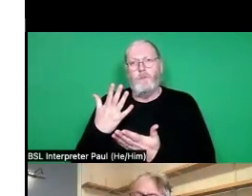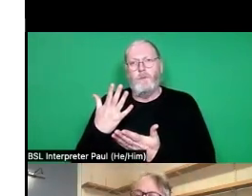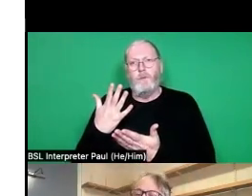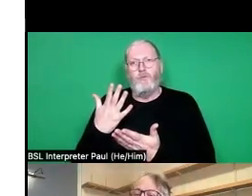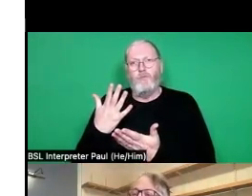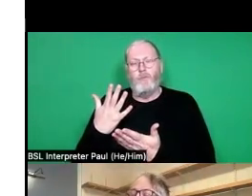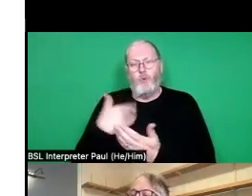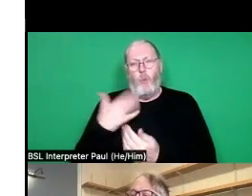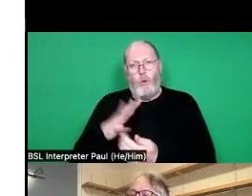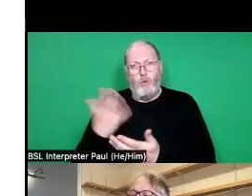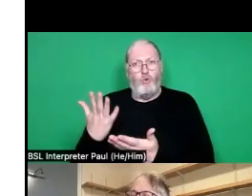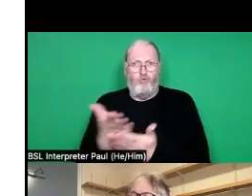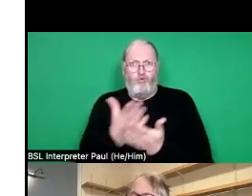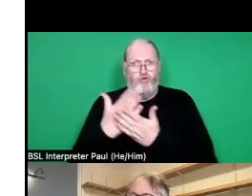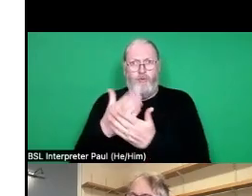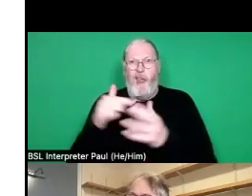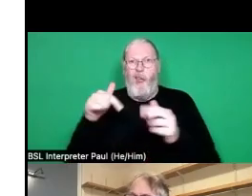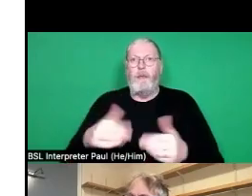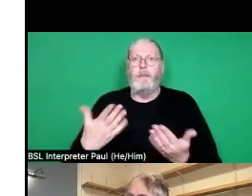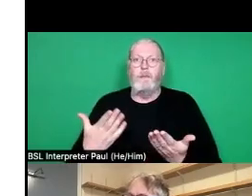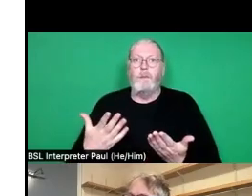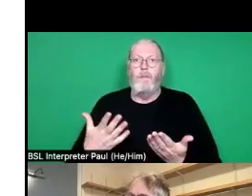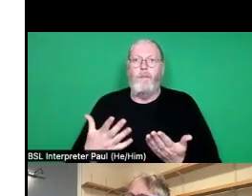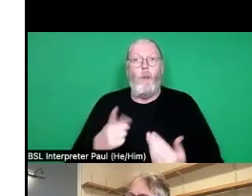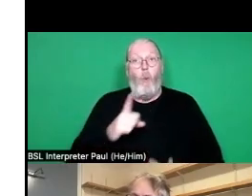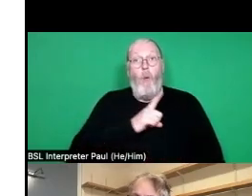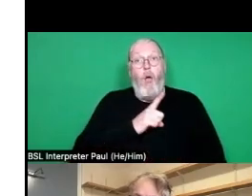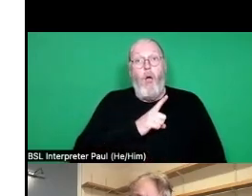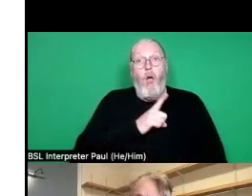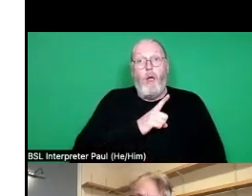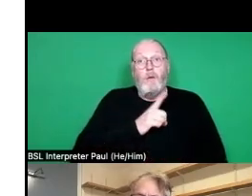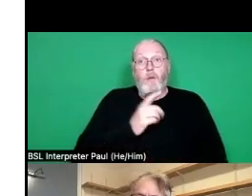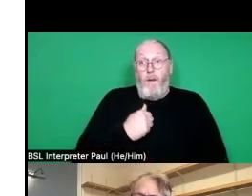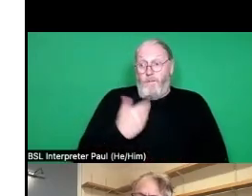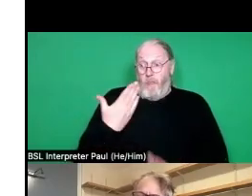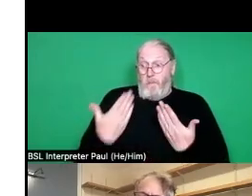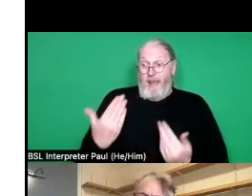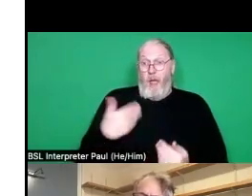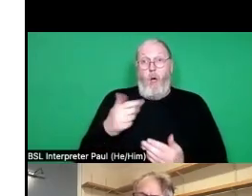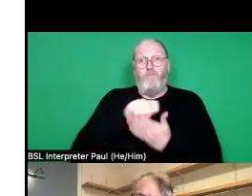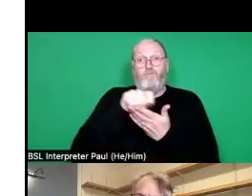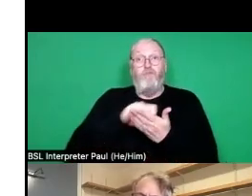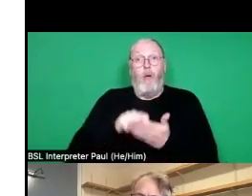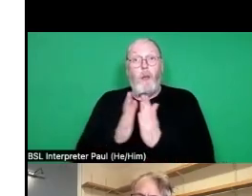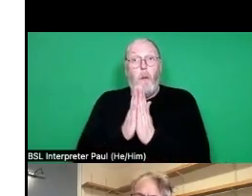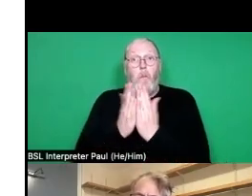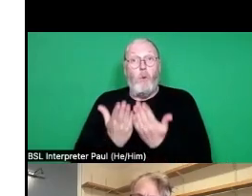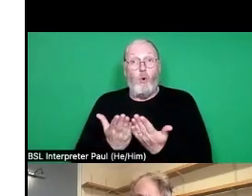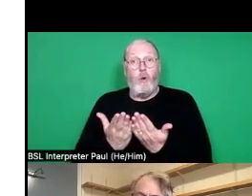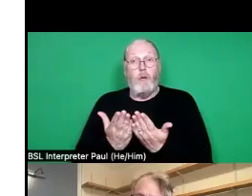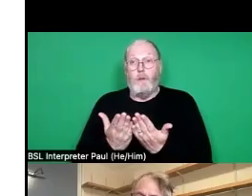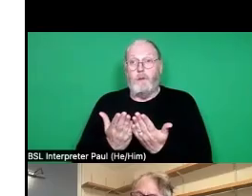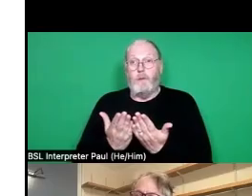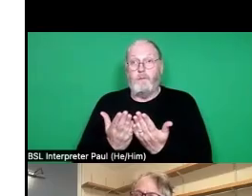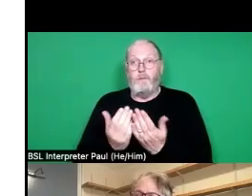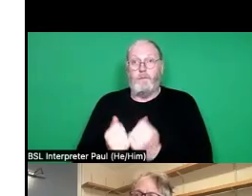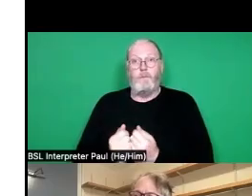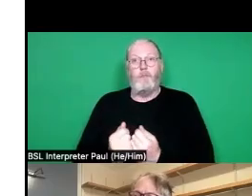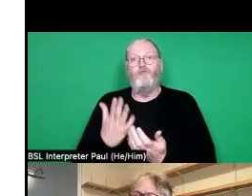book on these kinds of subjects. But let me just share something with you. I was just experimenting actually with